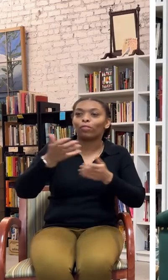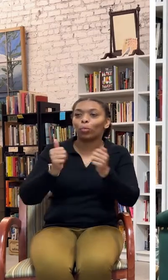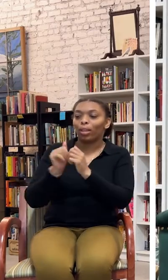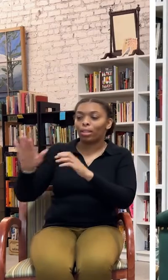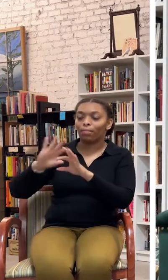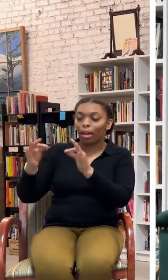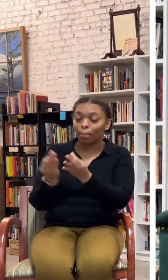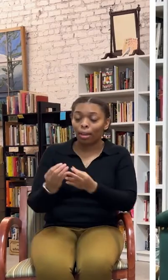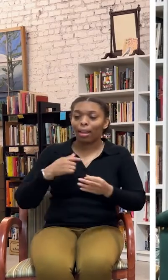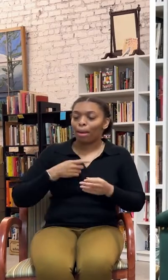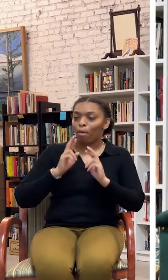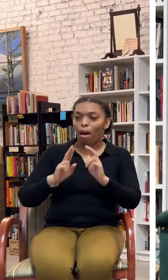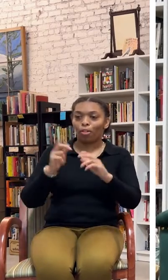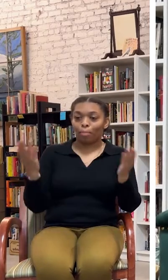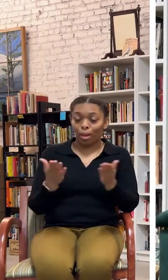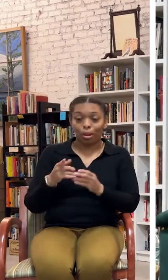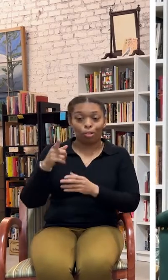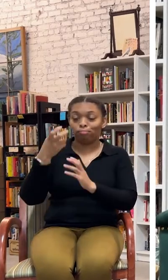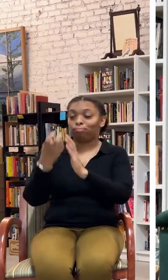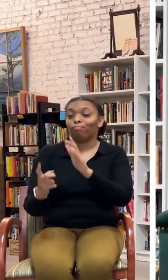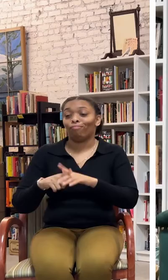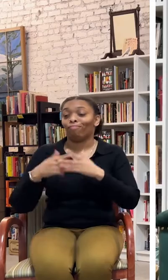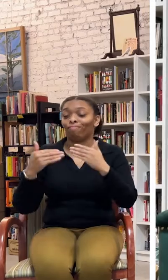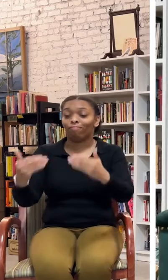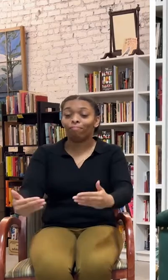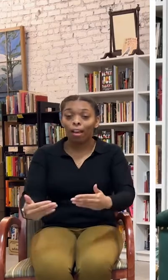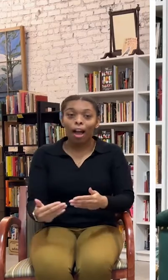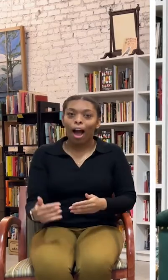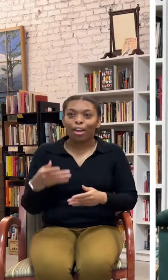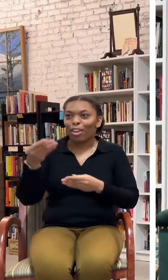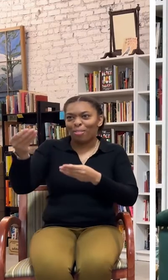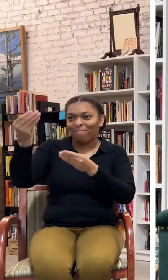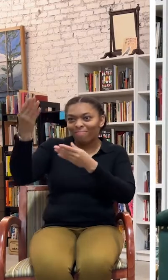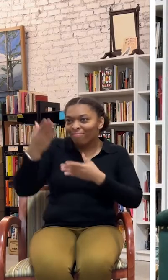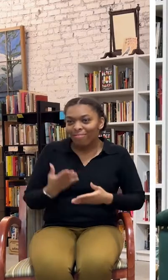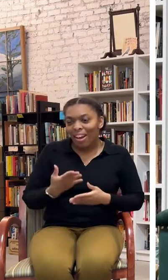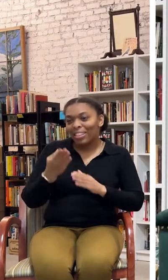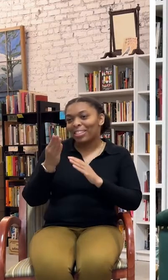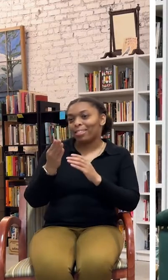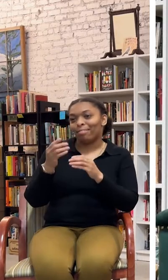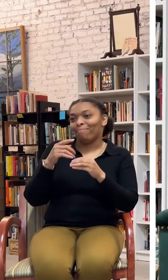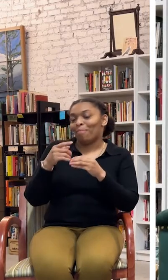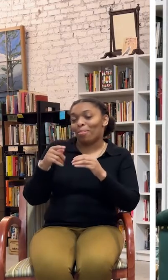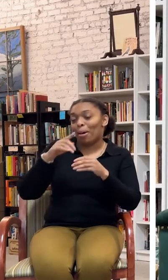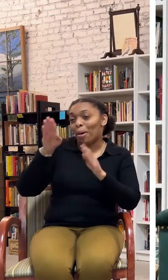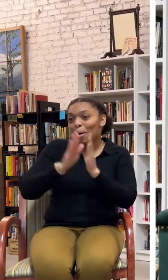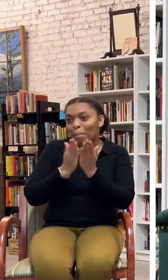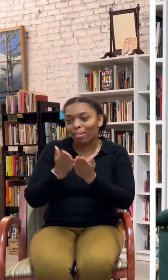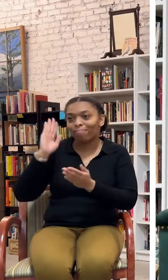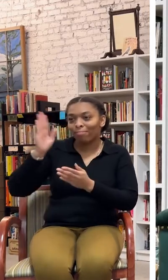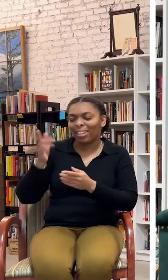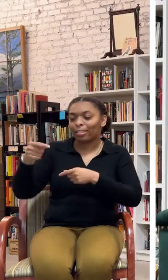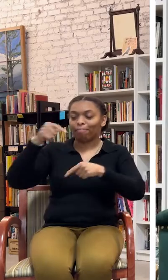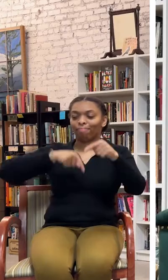here. And since you dove right in and you already gave us the entire book lecture, let's rewind a little